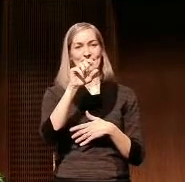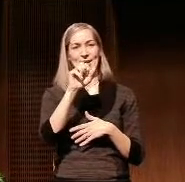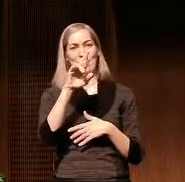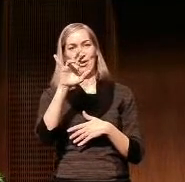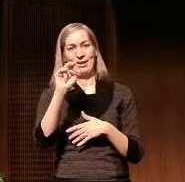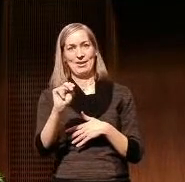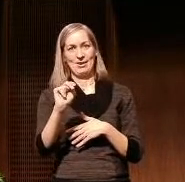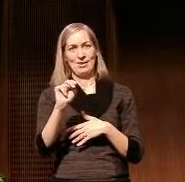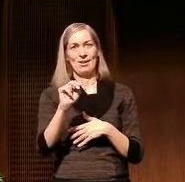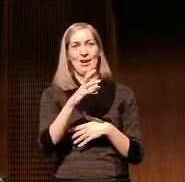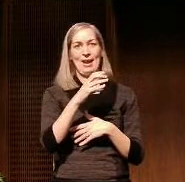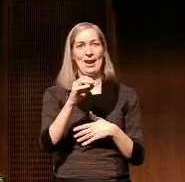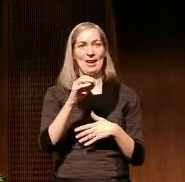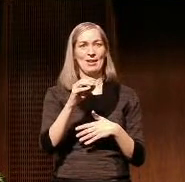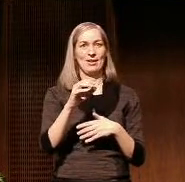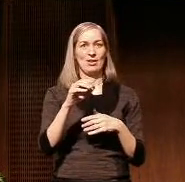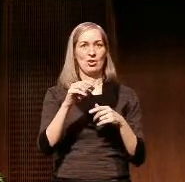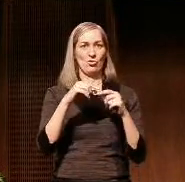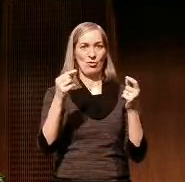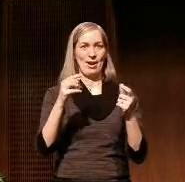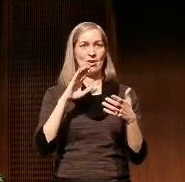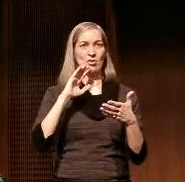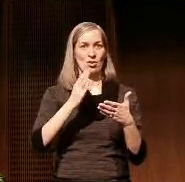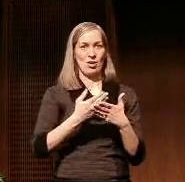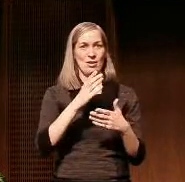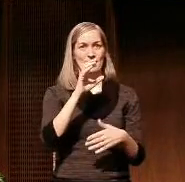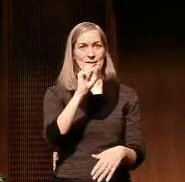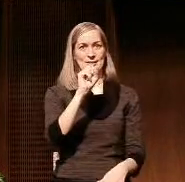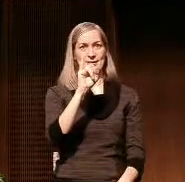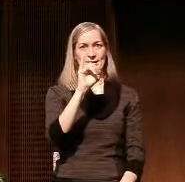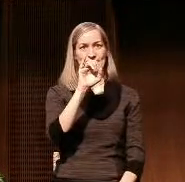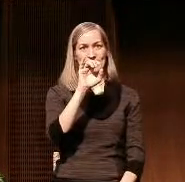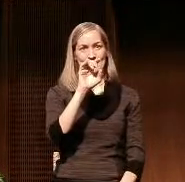and granddaughter Cindy Payne.